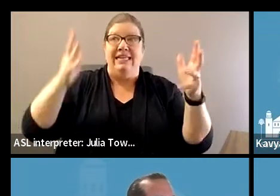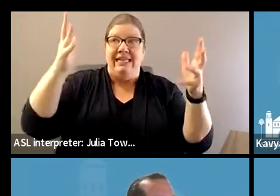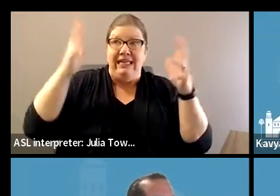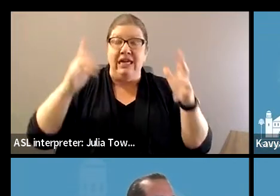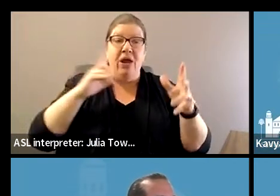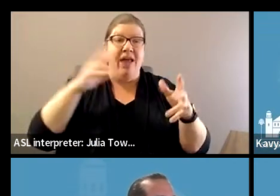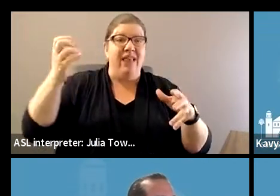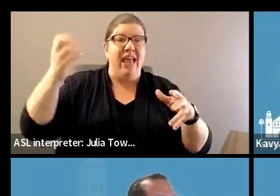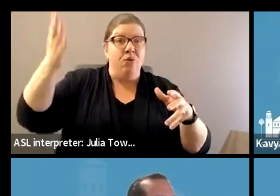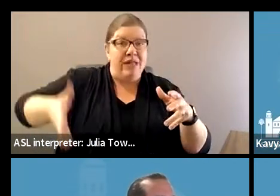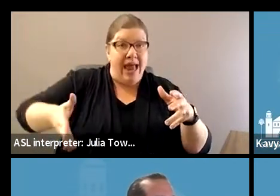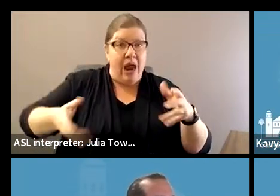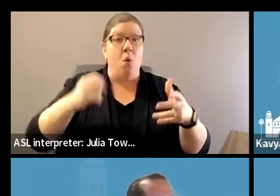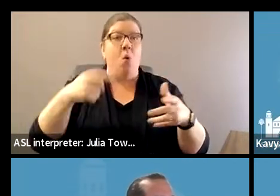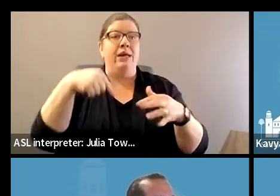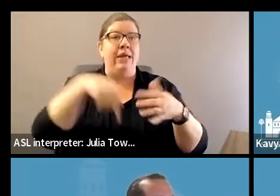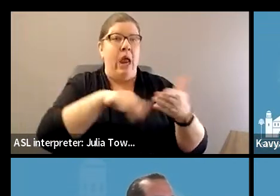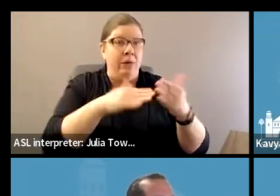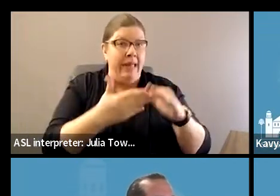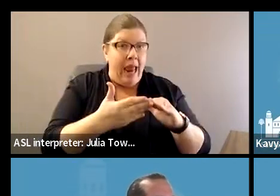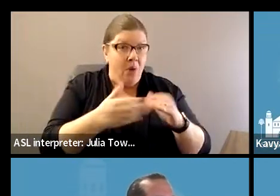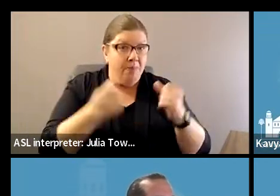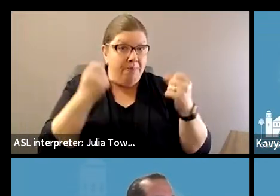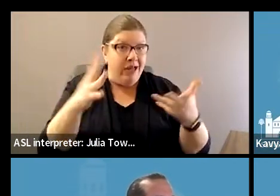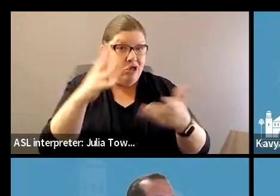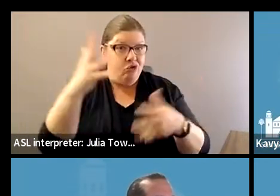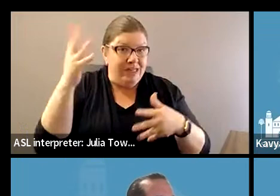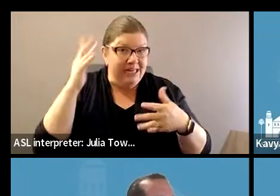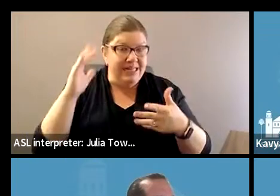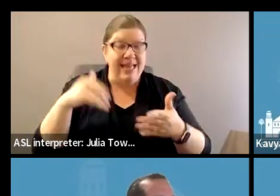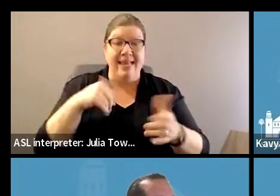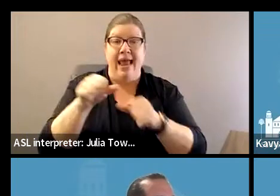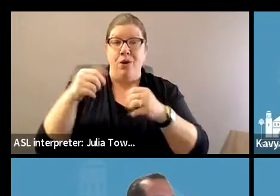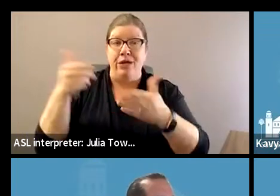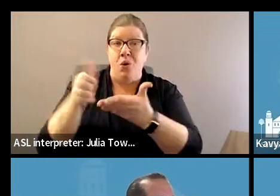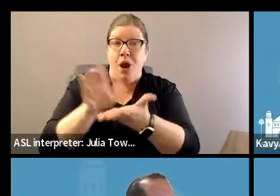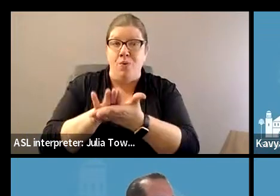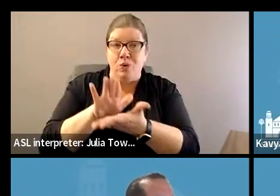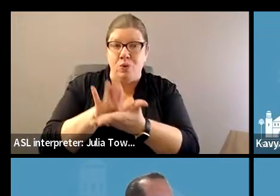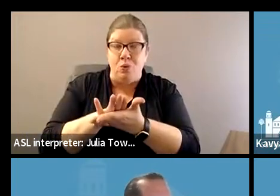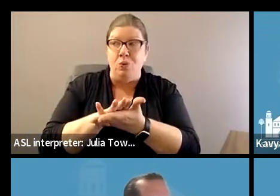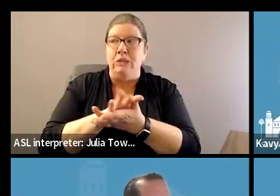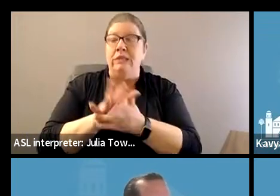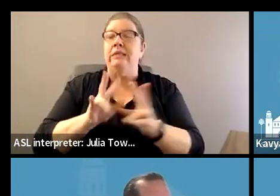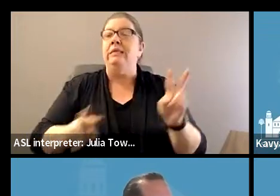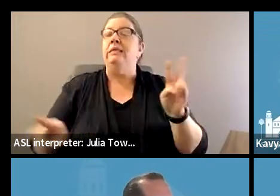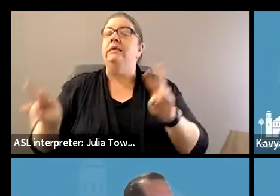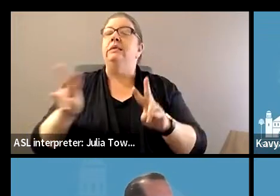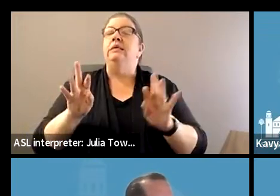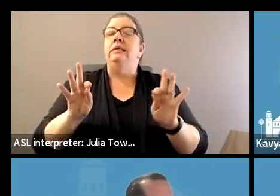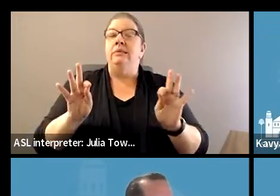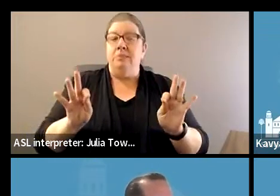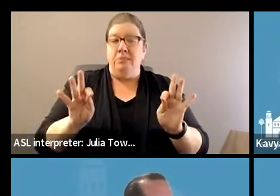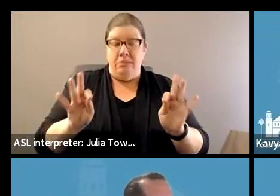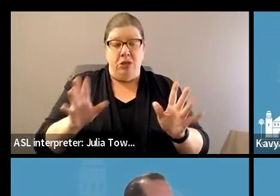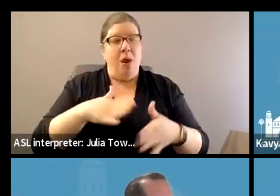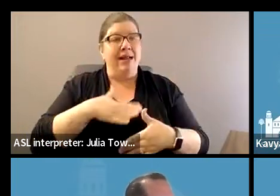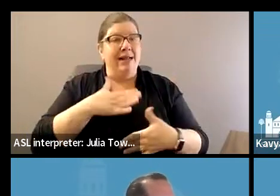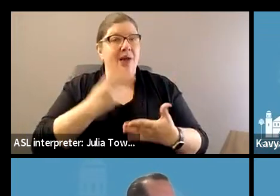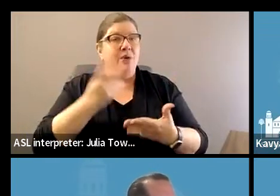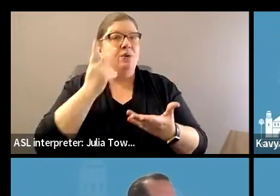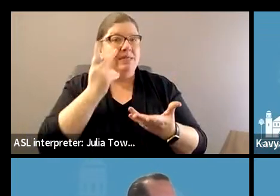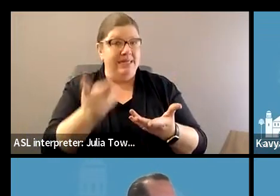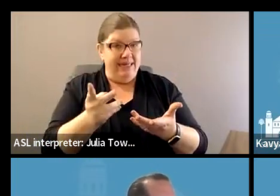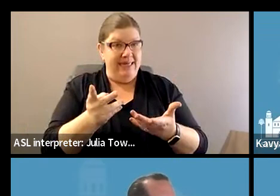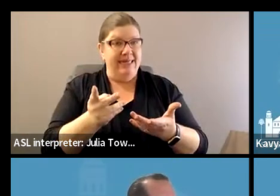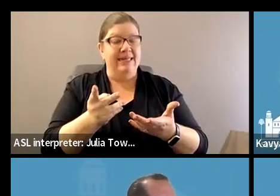about downtown and so many areas near all of our schools, and so forth. So I was glad to see,